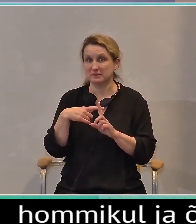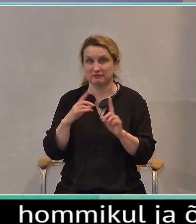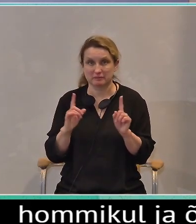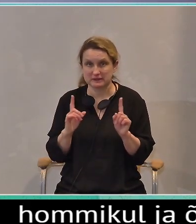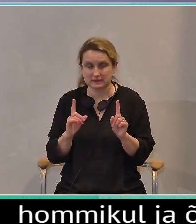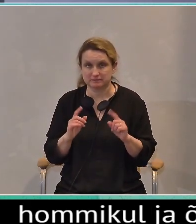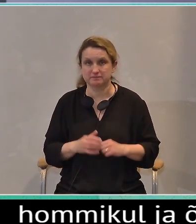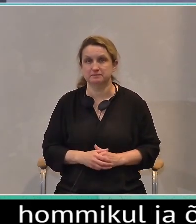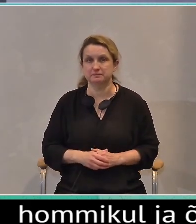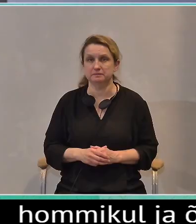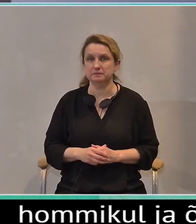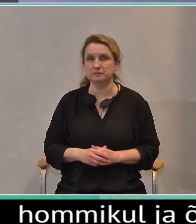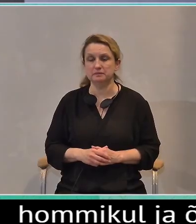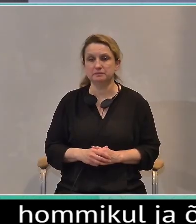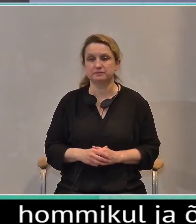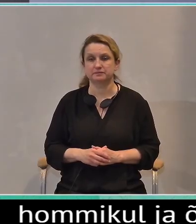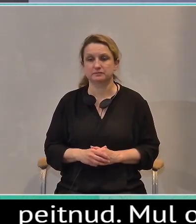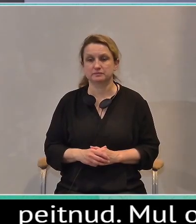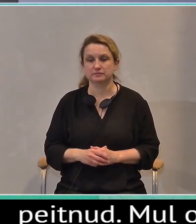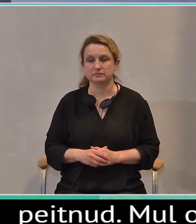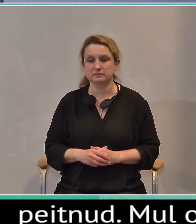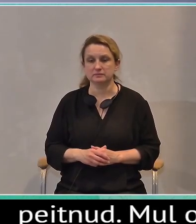it and it improves.